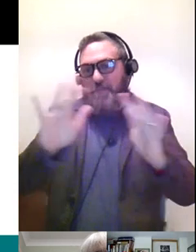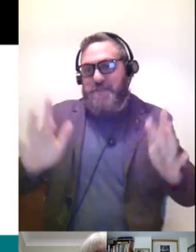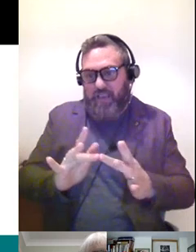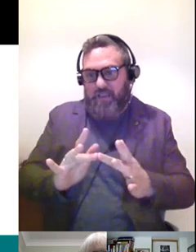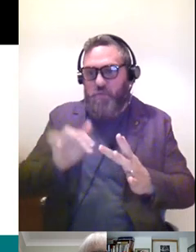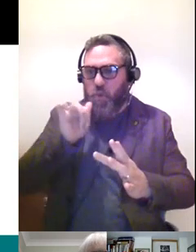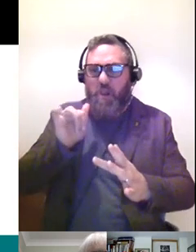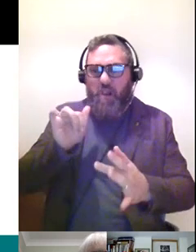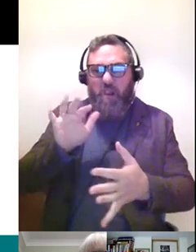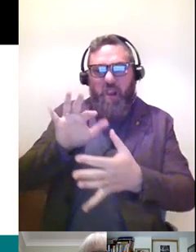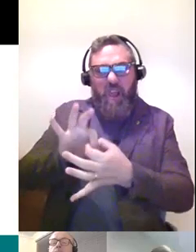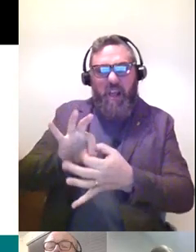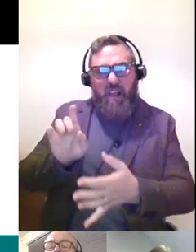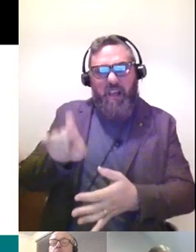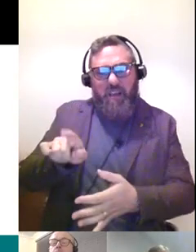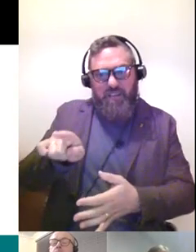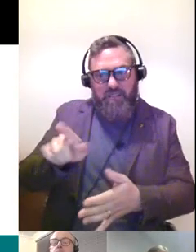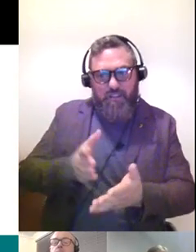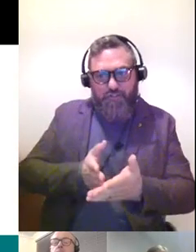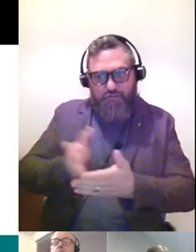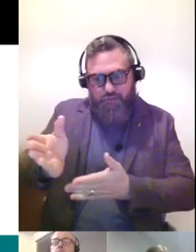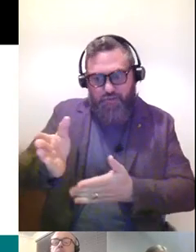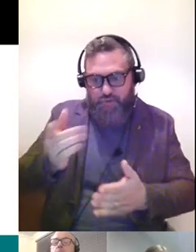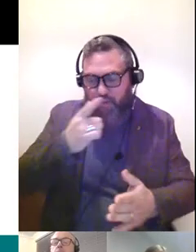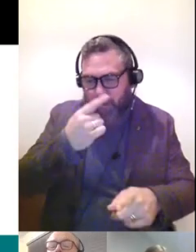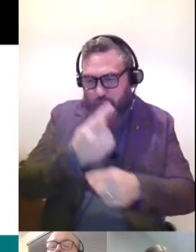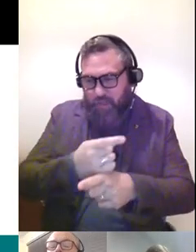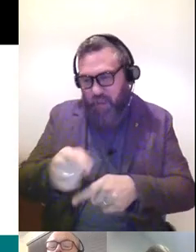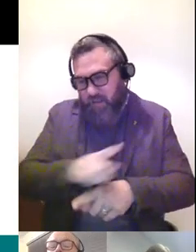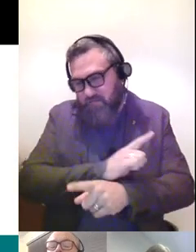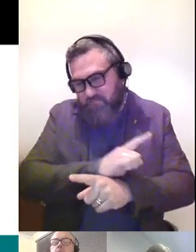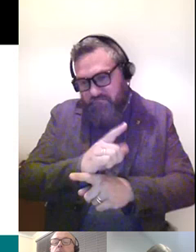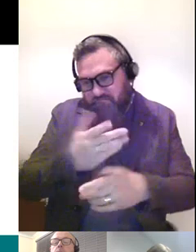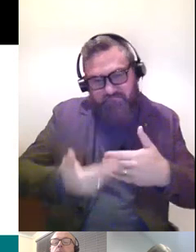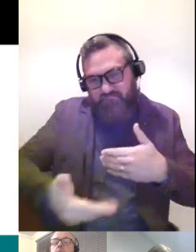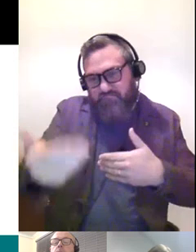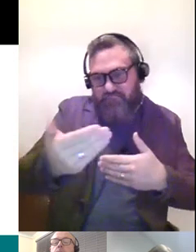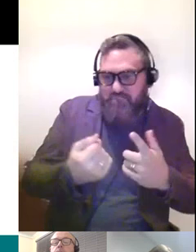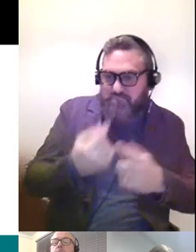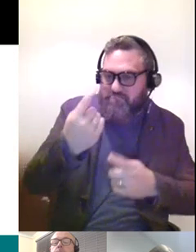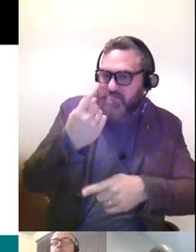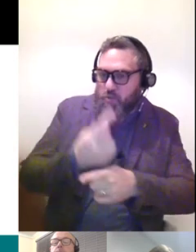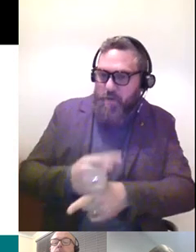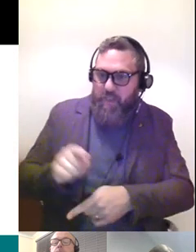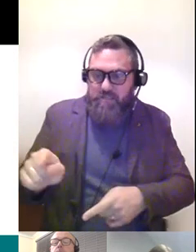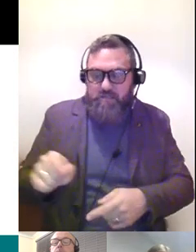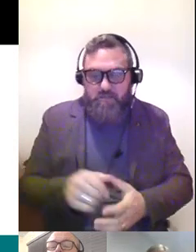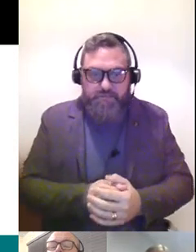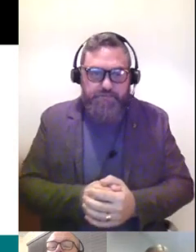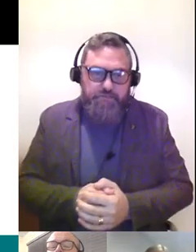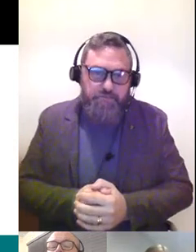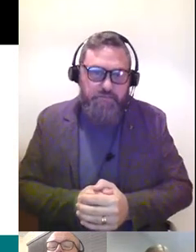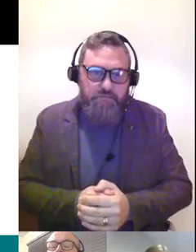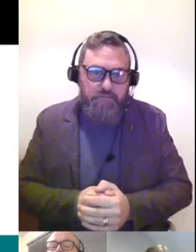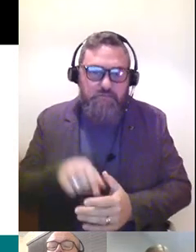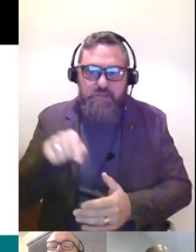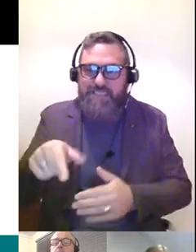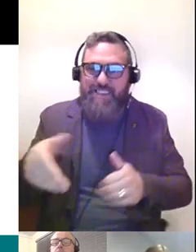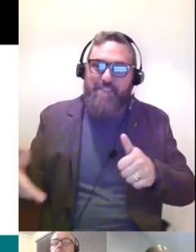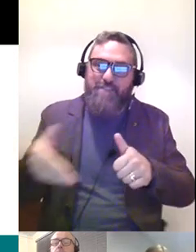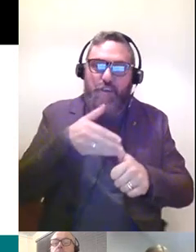shortly, and we'll be referring to that throughout tonight's meeting. So this is the first of three